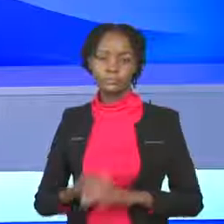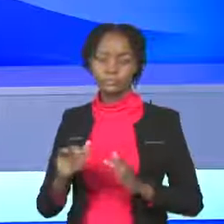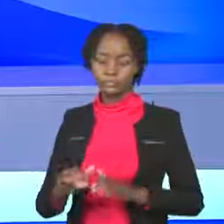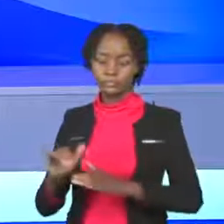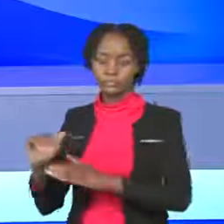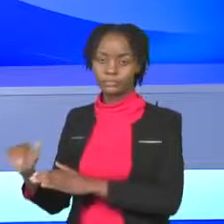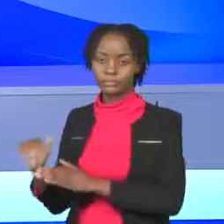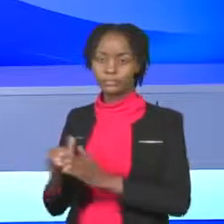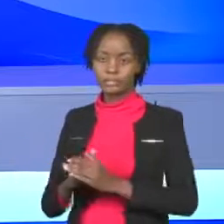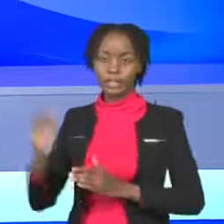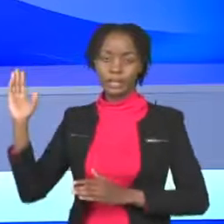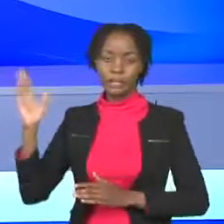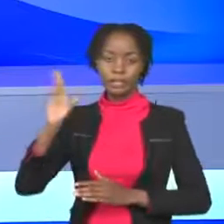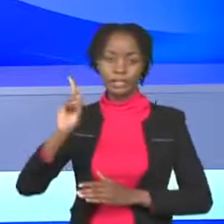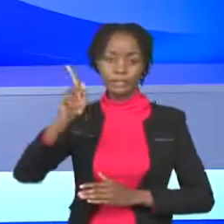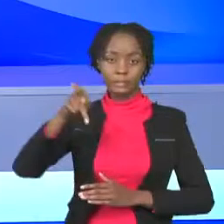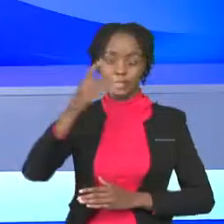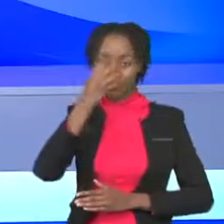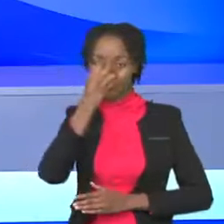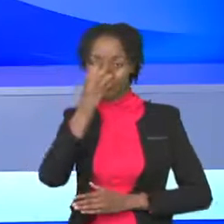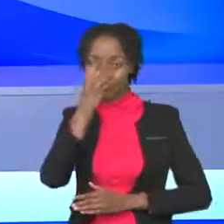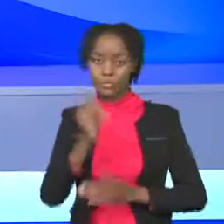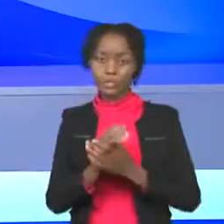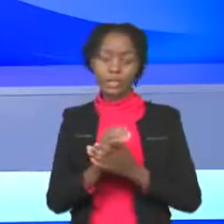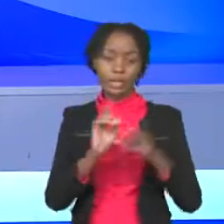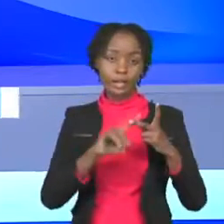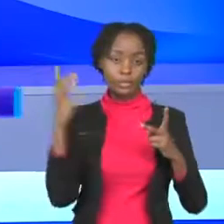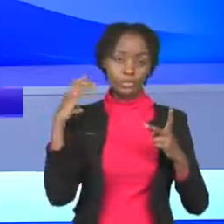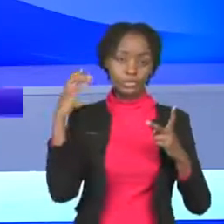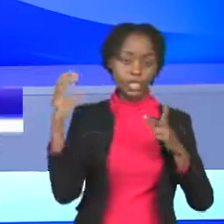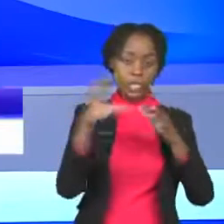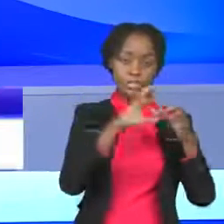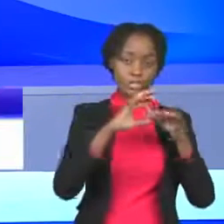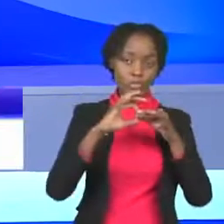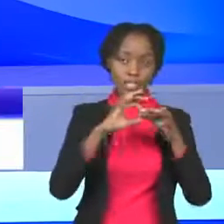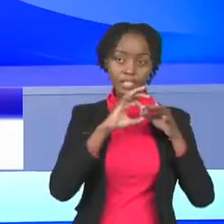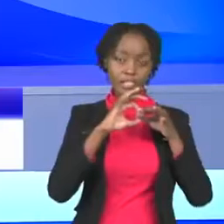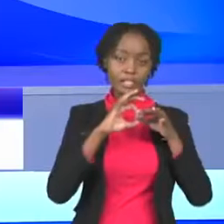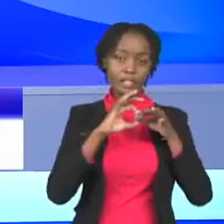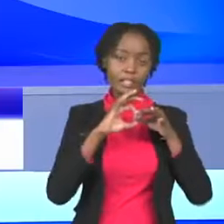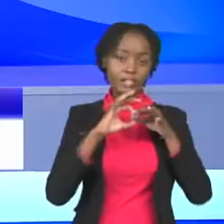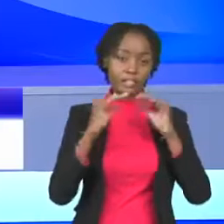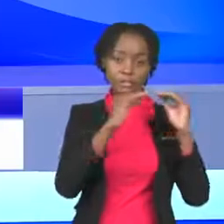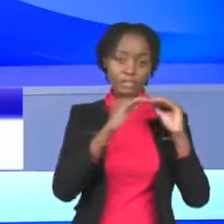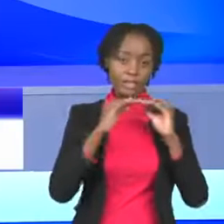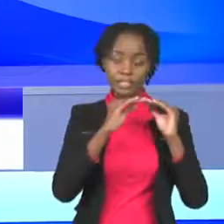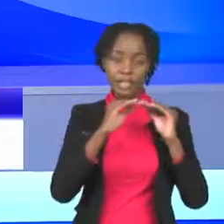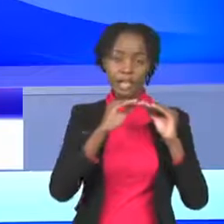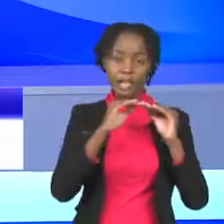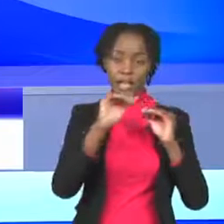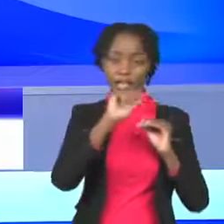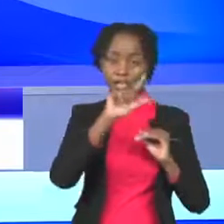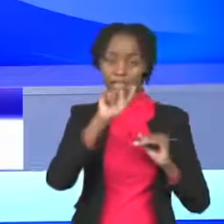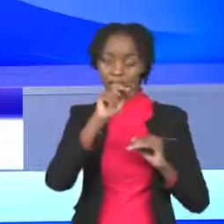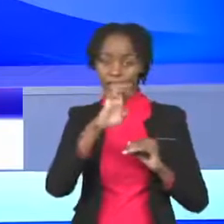Tino Matters Politics Deputy President William Ruto and the chair of United Democratic Alliance Party linked to him, Johnson Muthama,